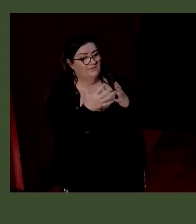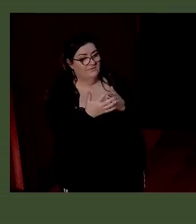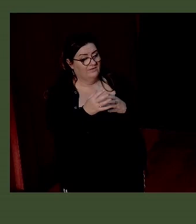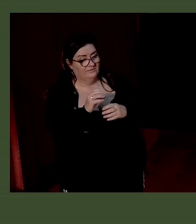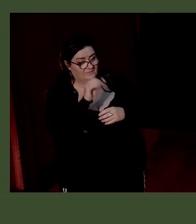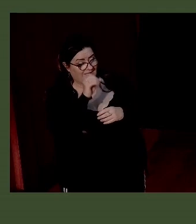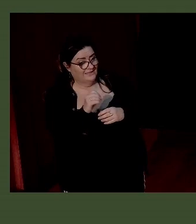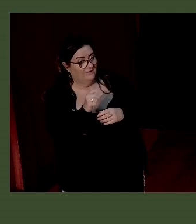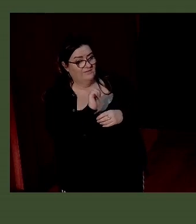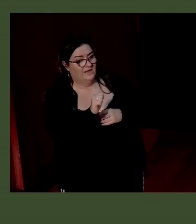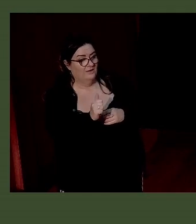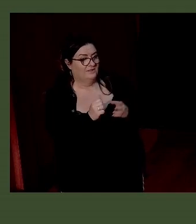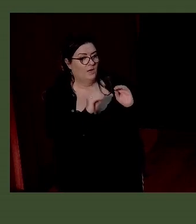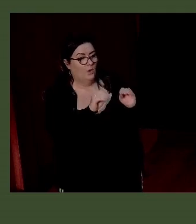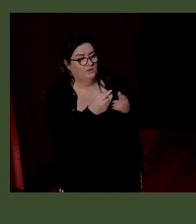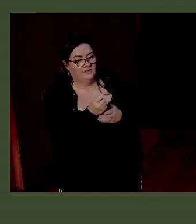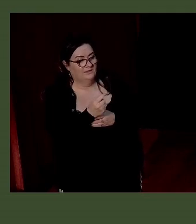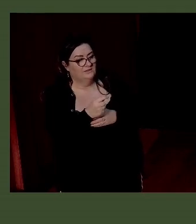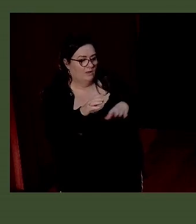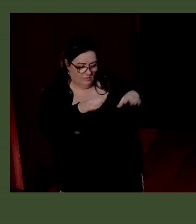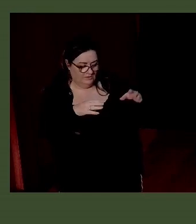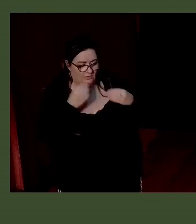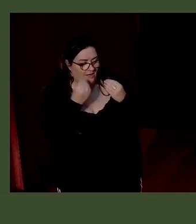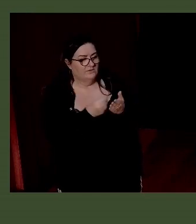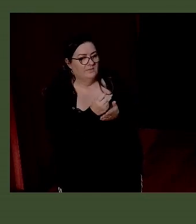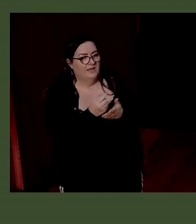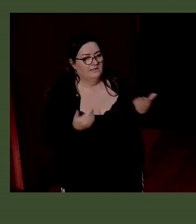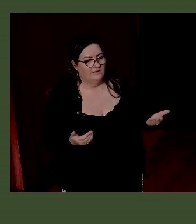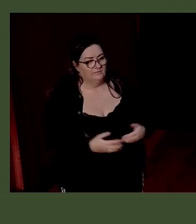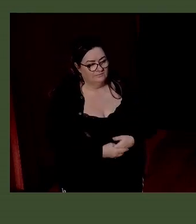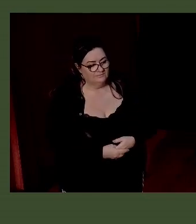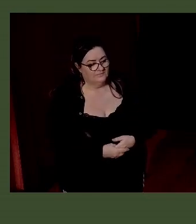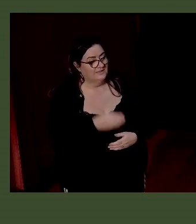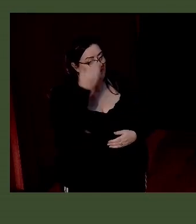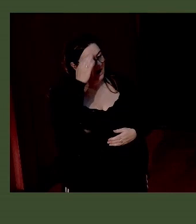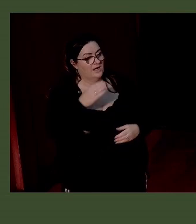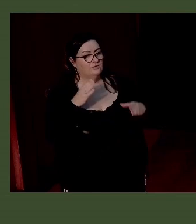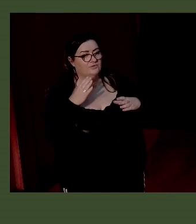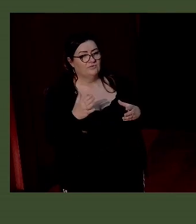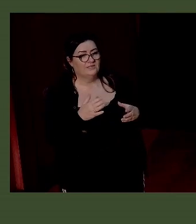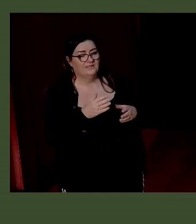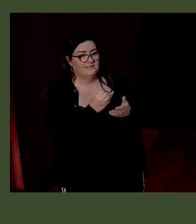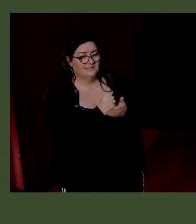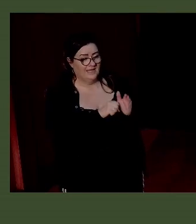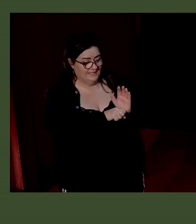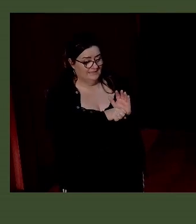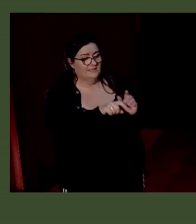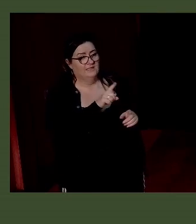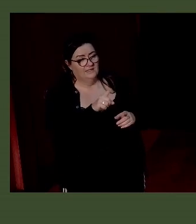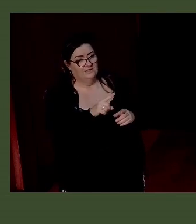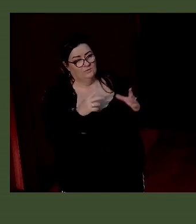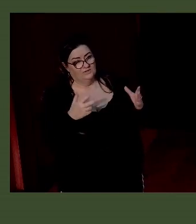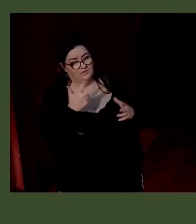in 1923 and fully derated in 1928. In the Irish Free State, 72% of total rates